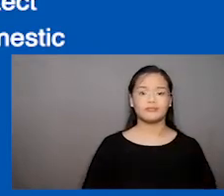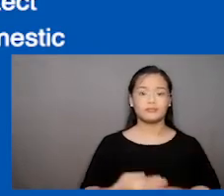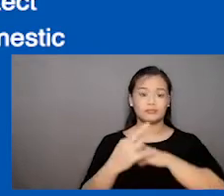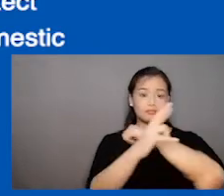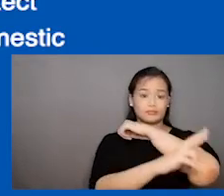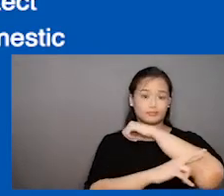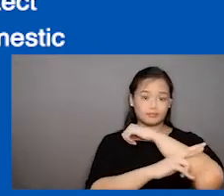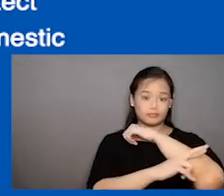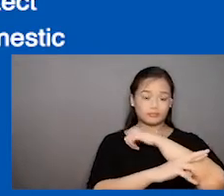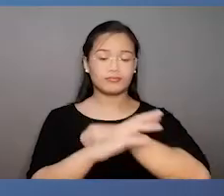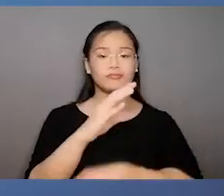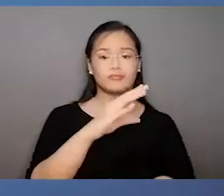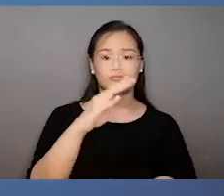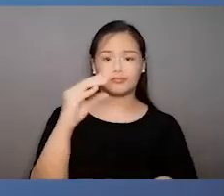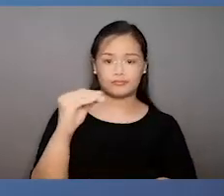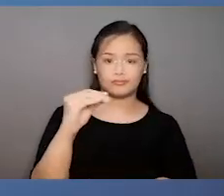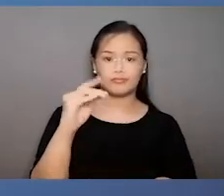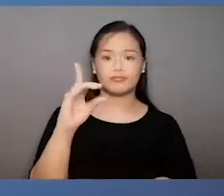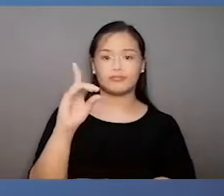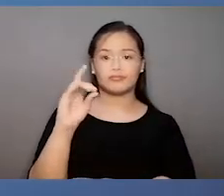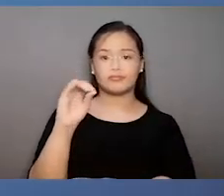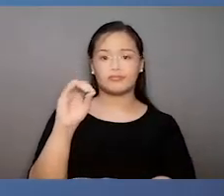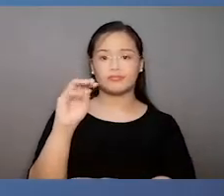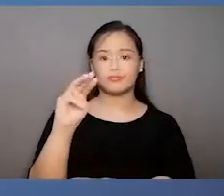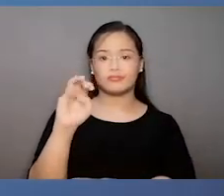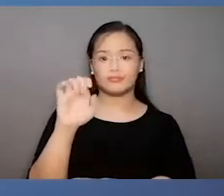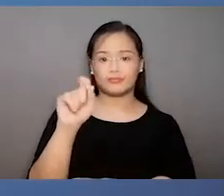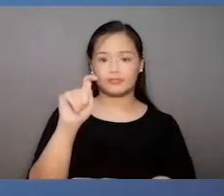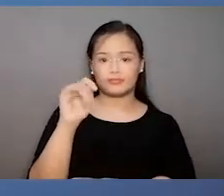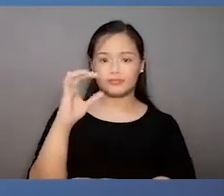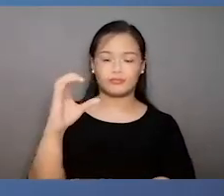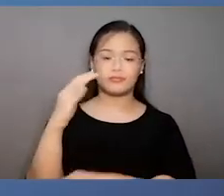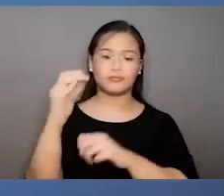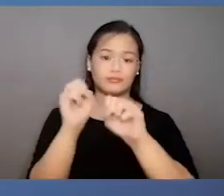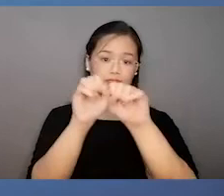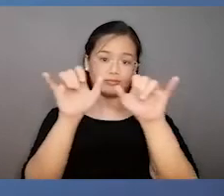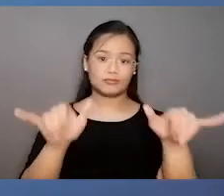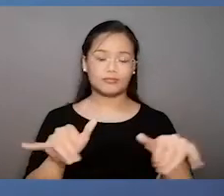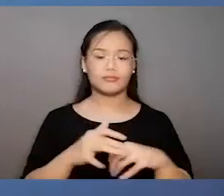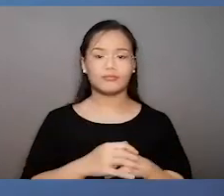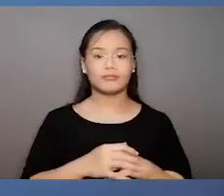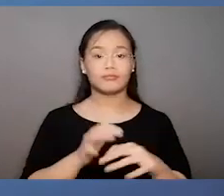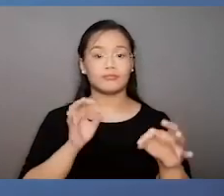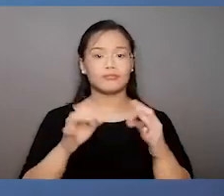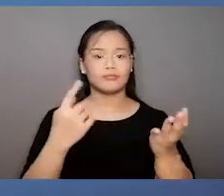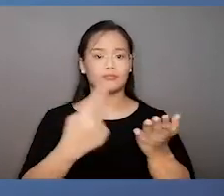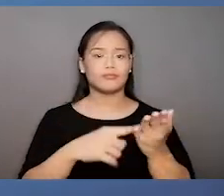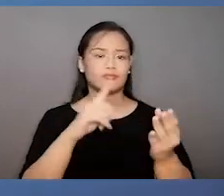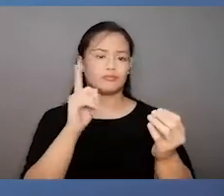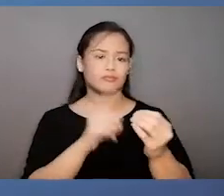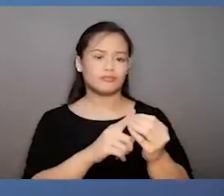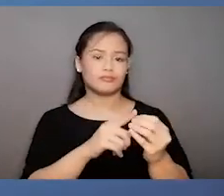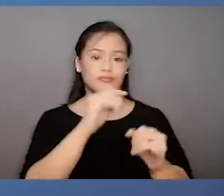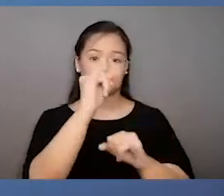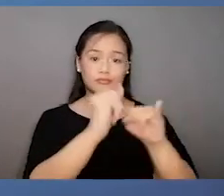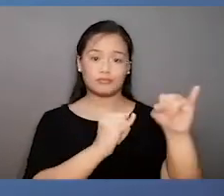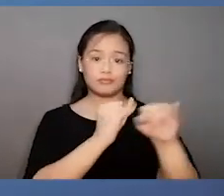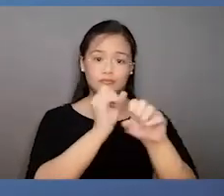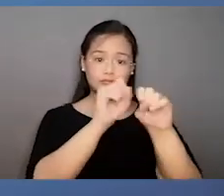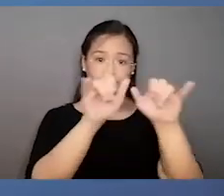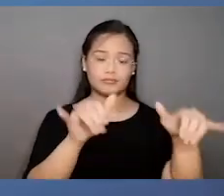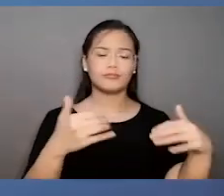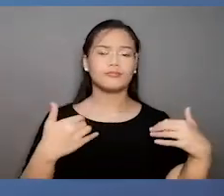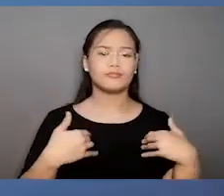domestic system. When we talk of the international system, we have the UN system in